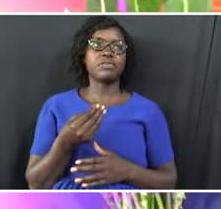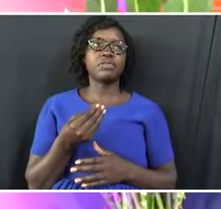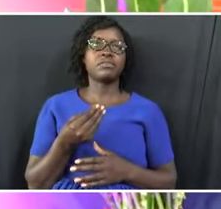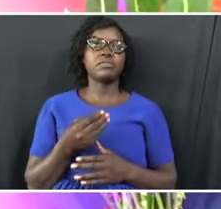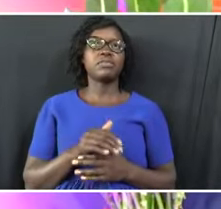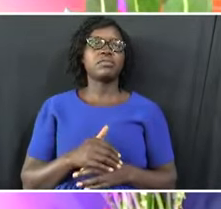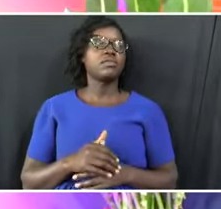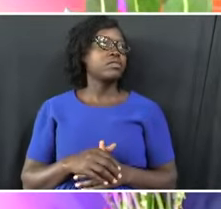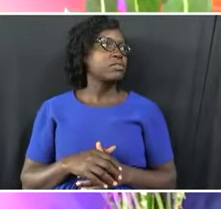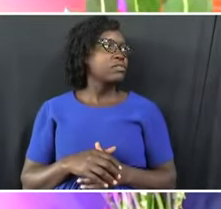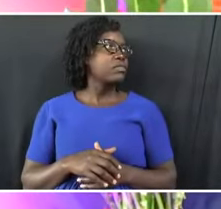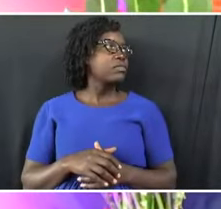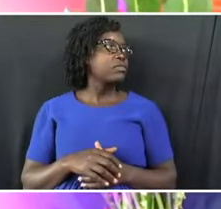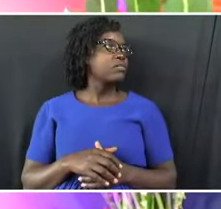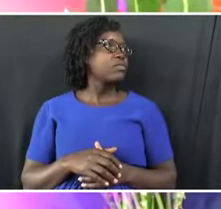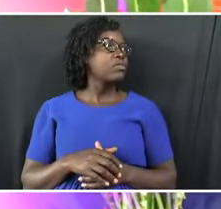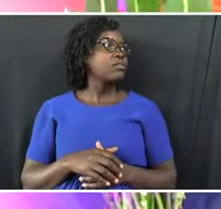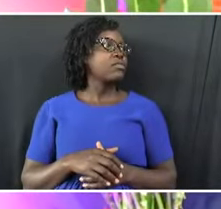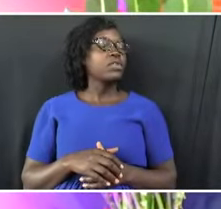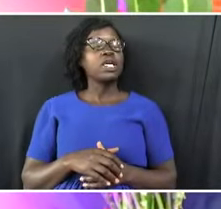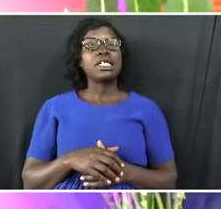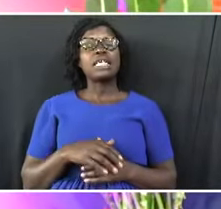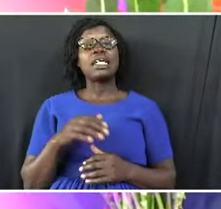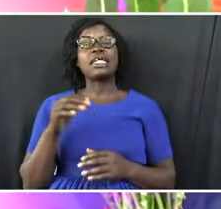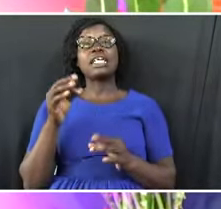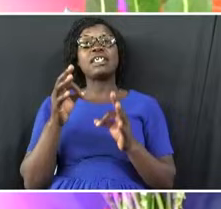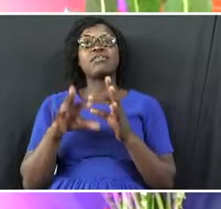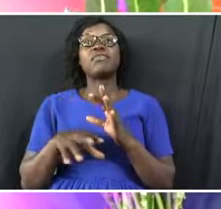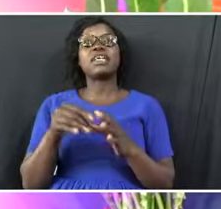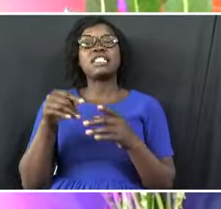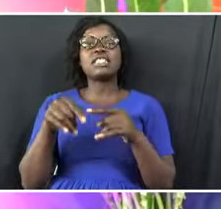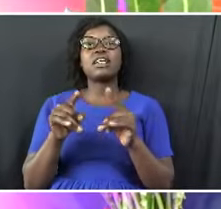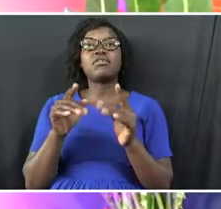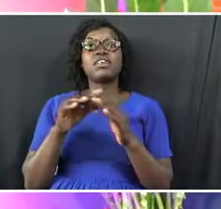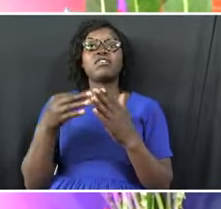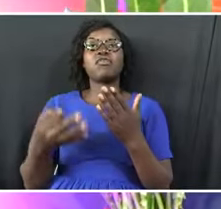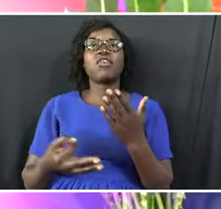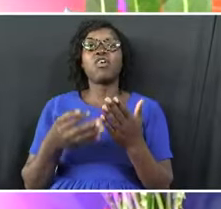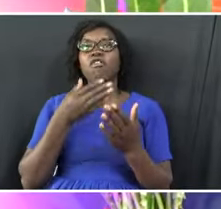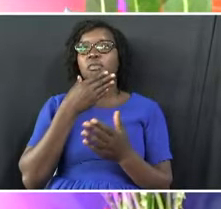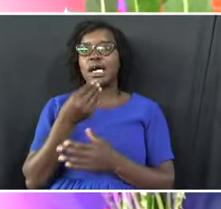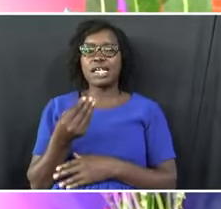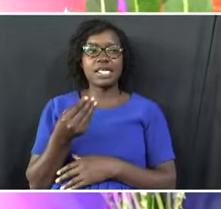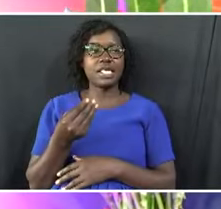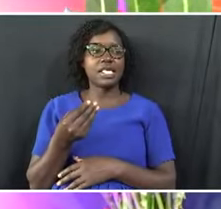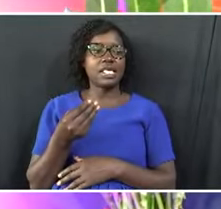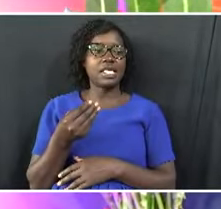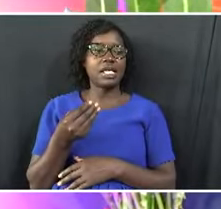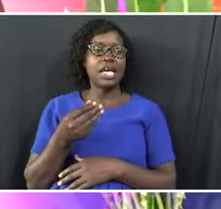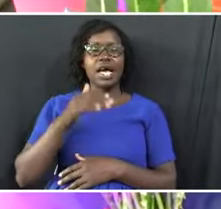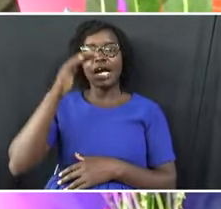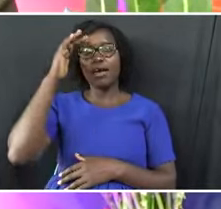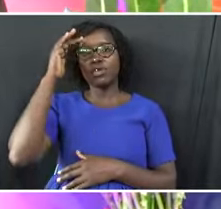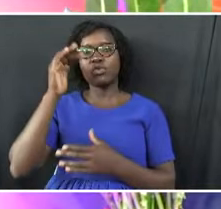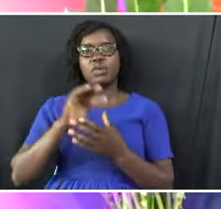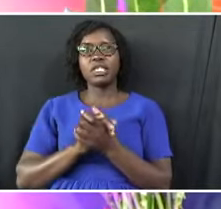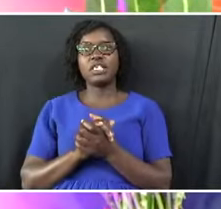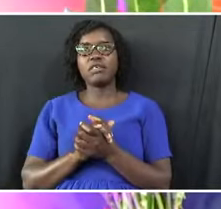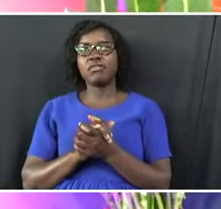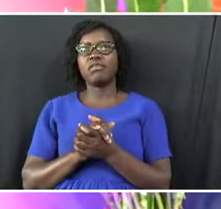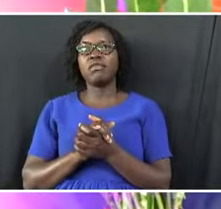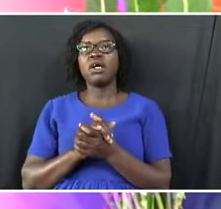And because it finds itself in the fall of man, I want to believe